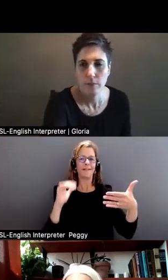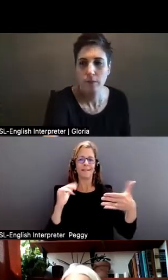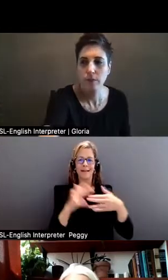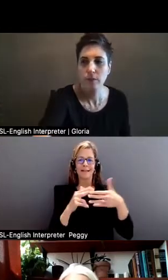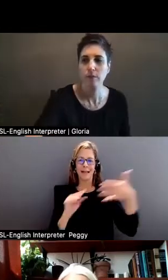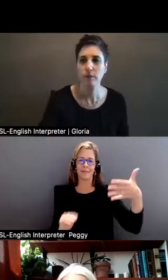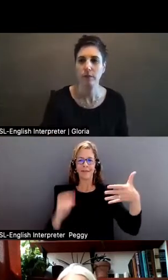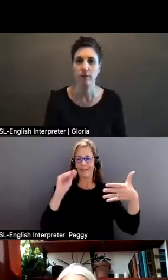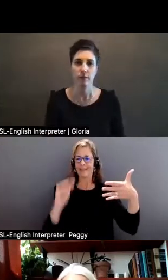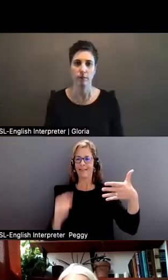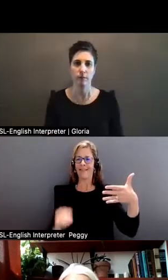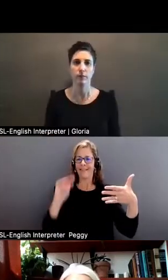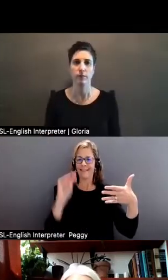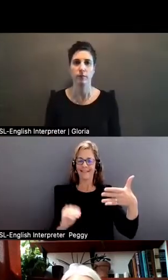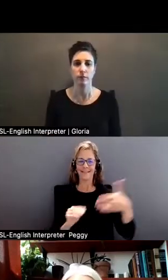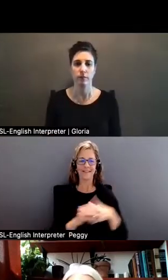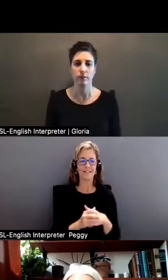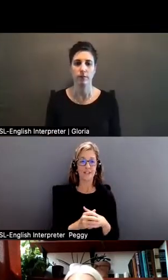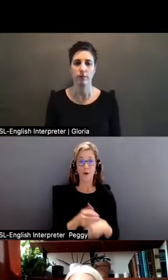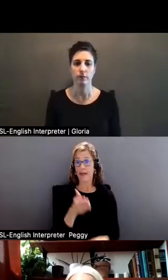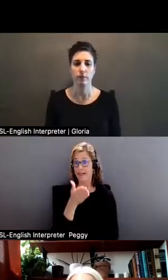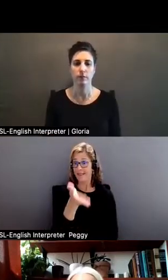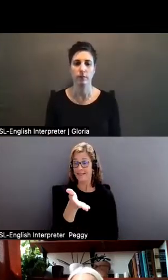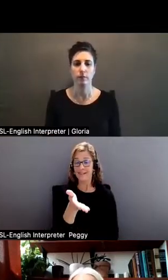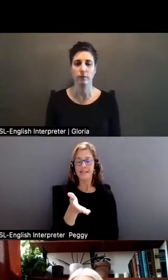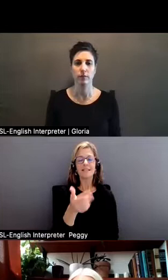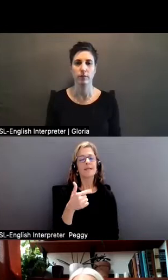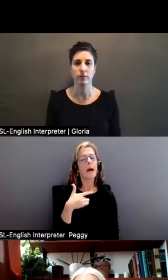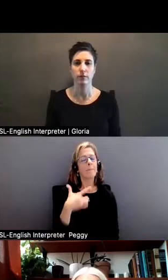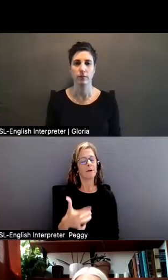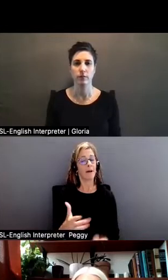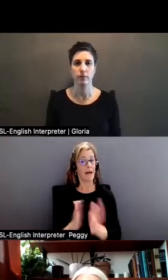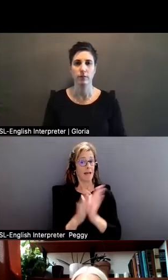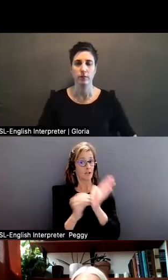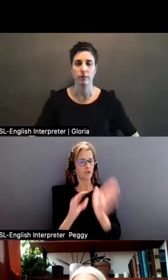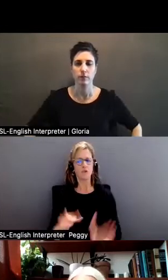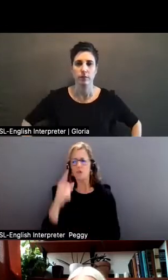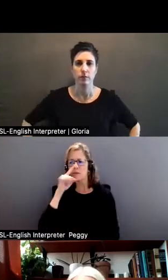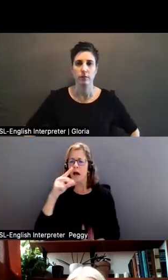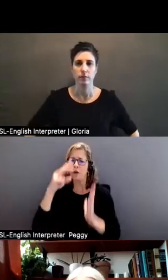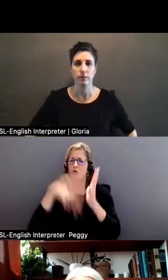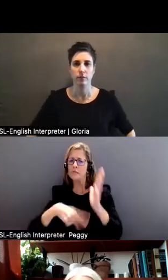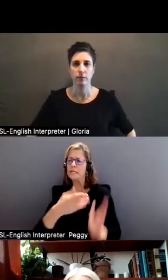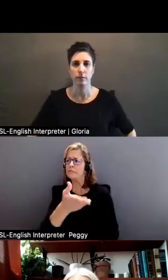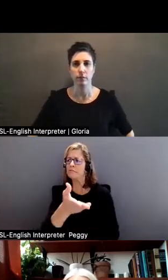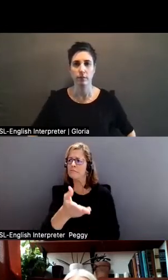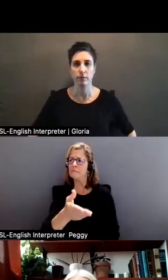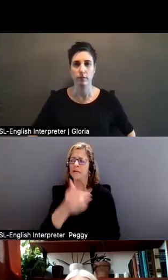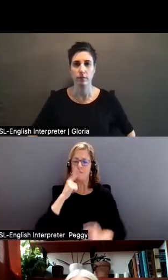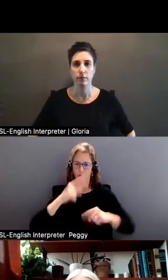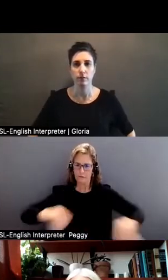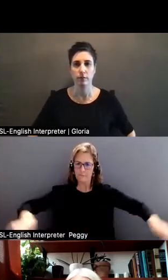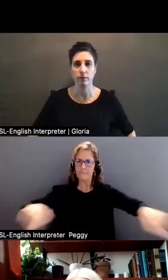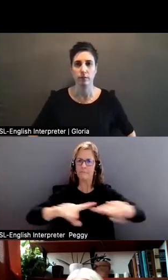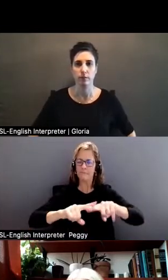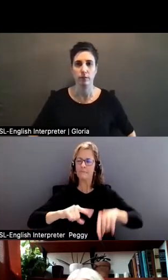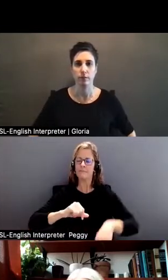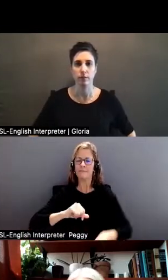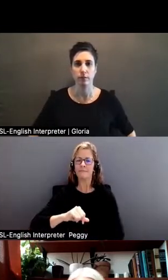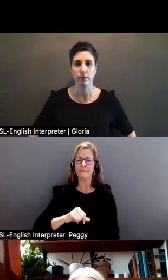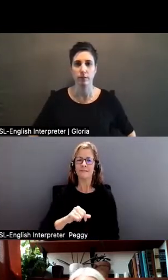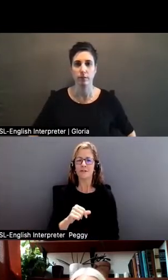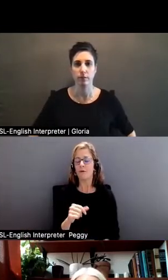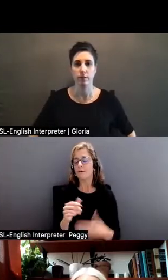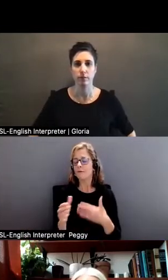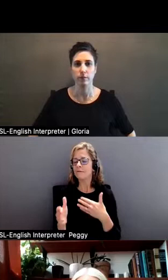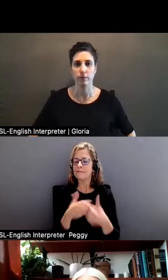Here, I would often have a student read out the question, emphasizing that whether you're in